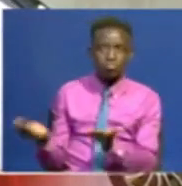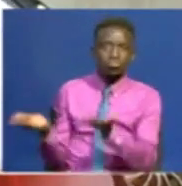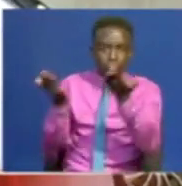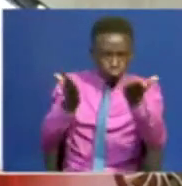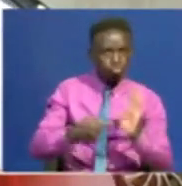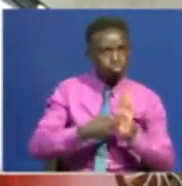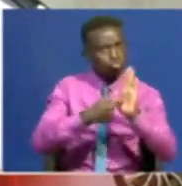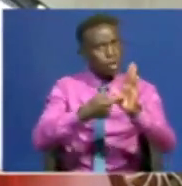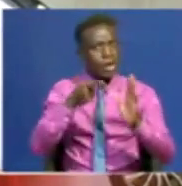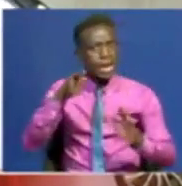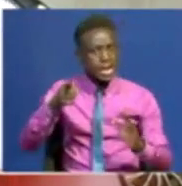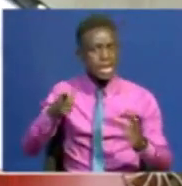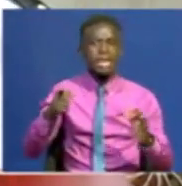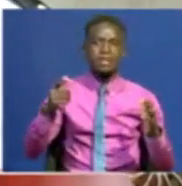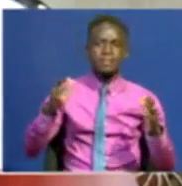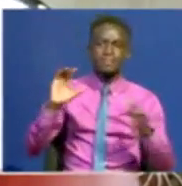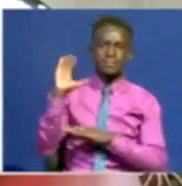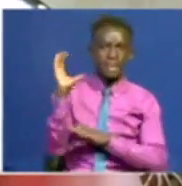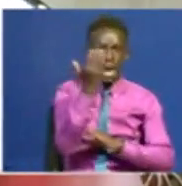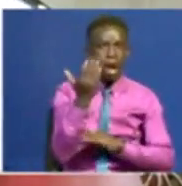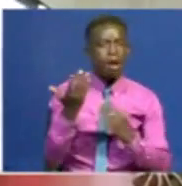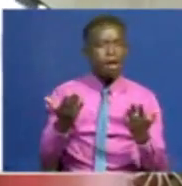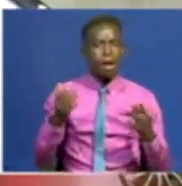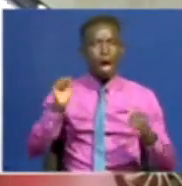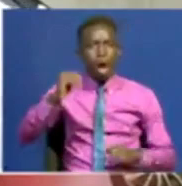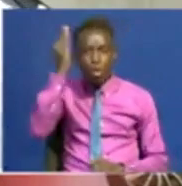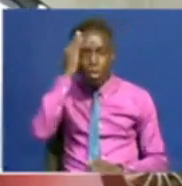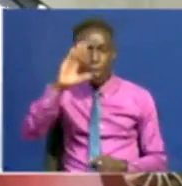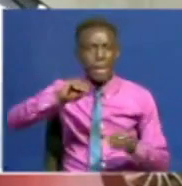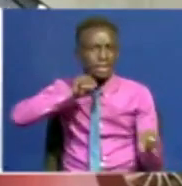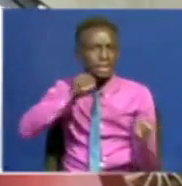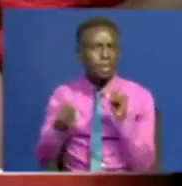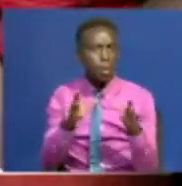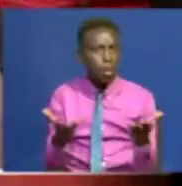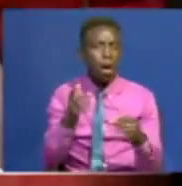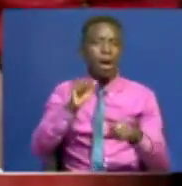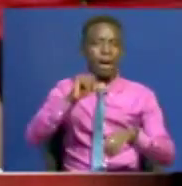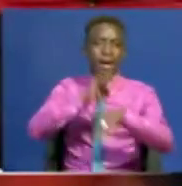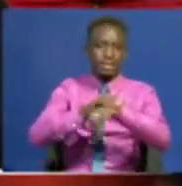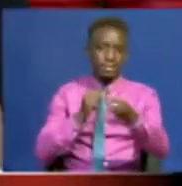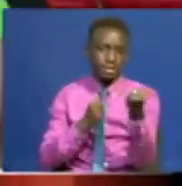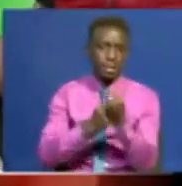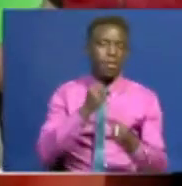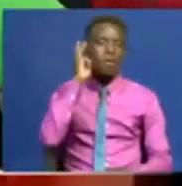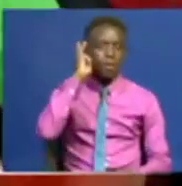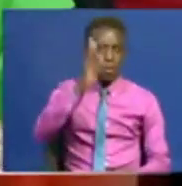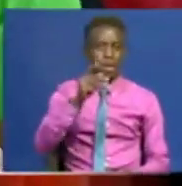that they can also be known to have the disability and they can get the support they require.